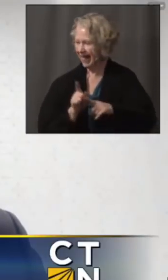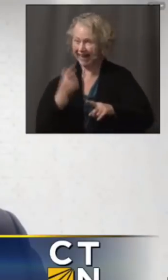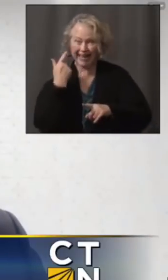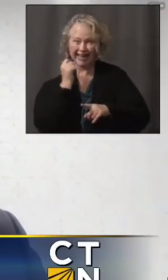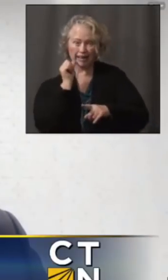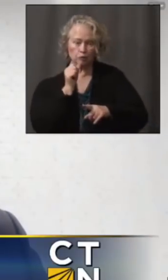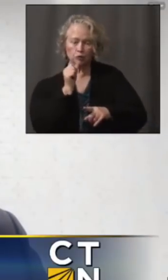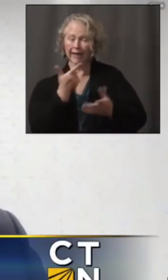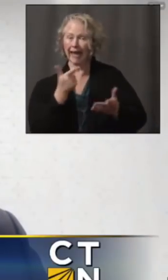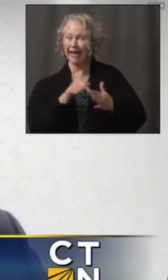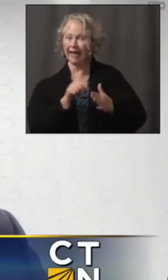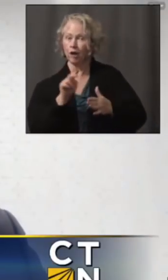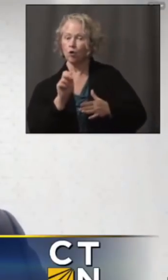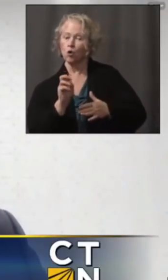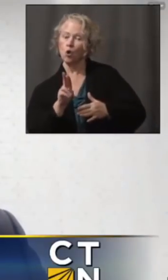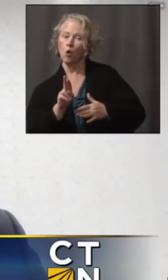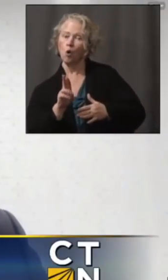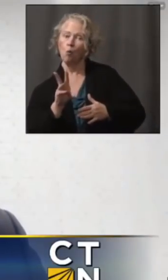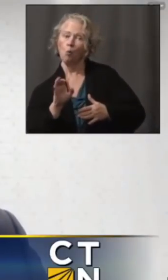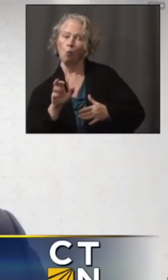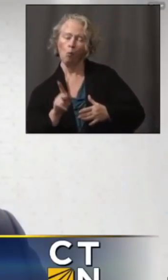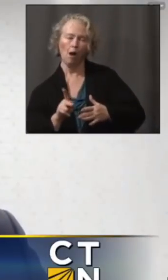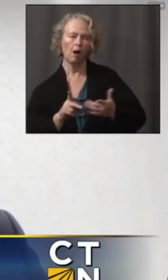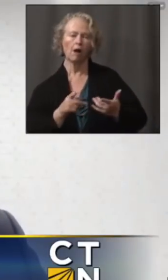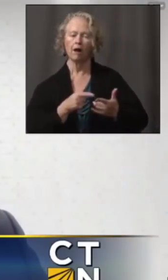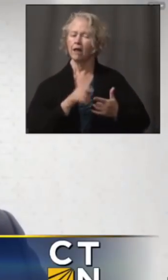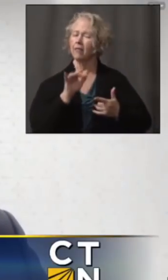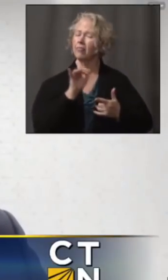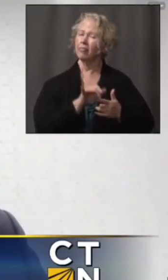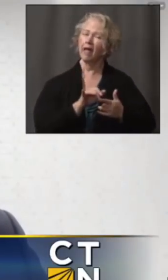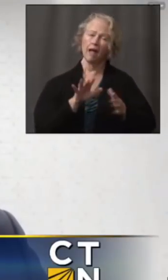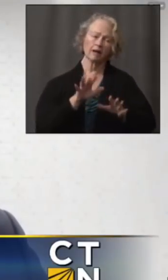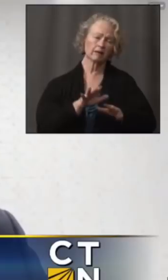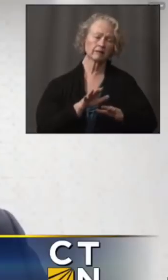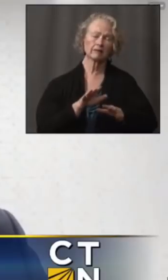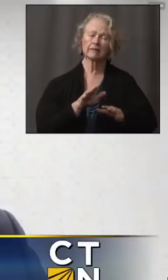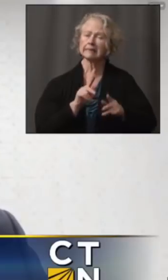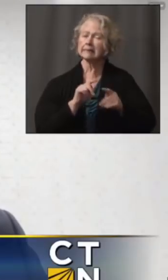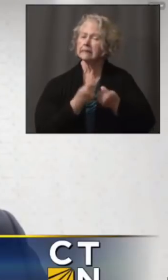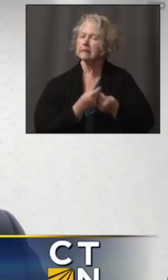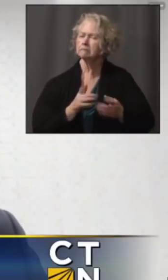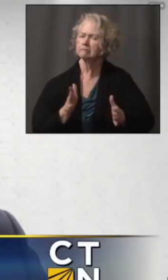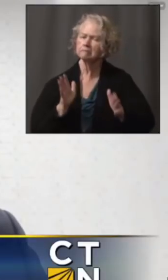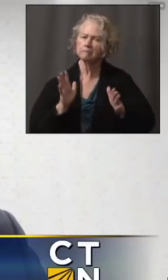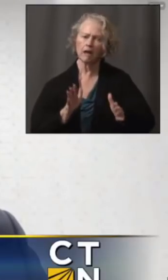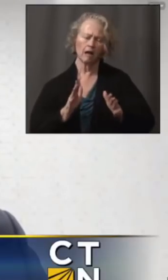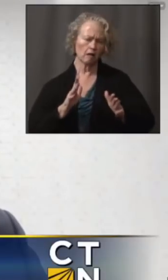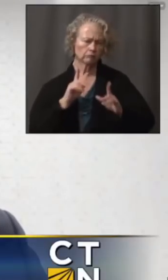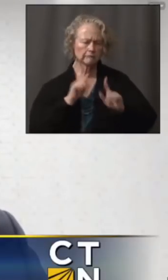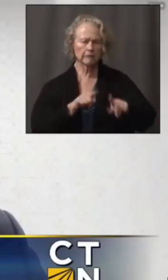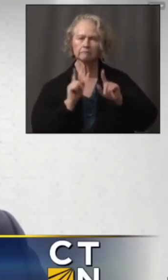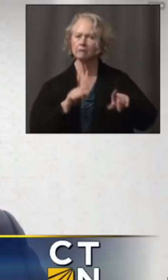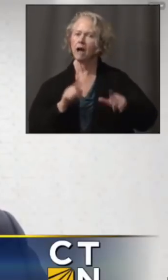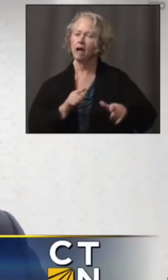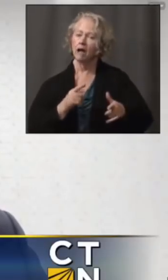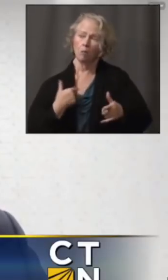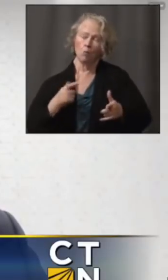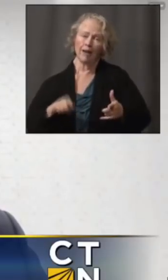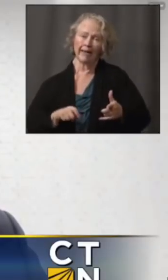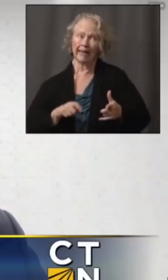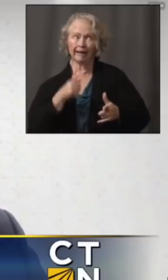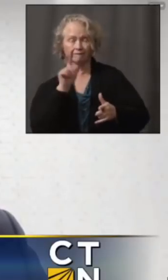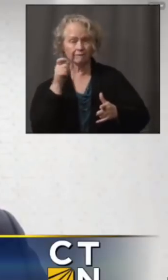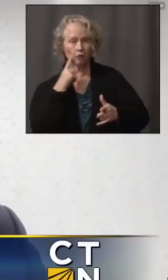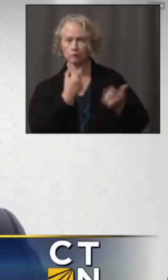did that in Norwalk. General Yvonne and his team have truly stepped up. And as the governor said, this is truly a need for a federal